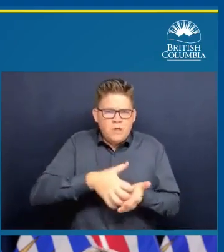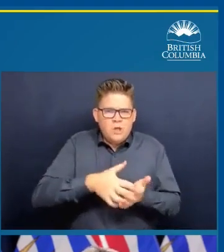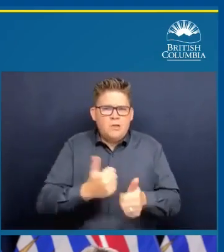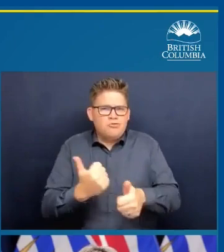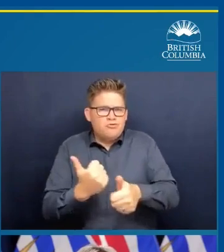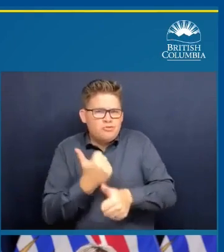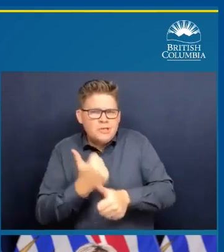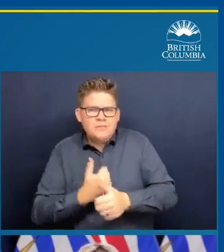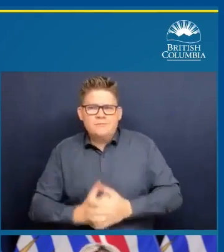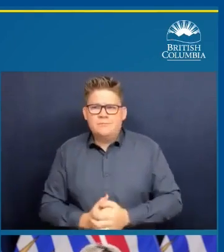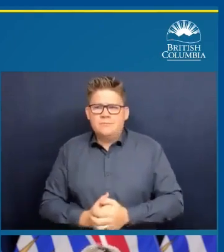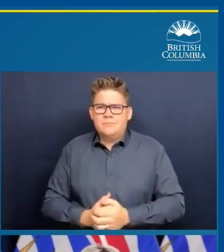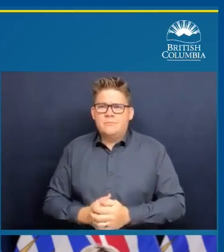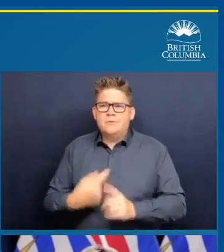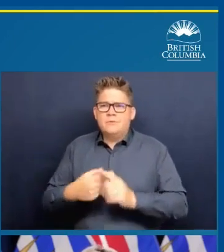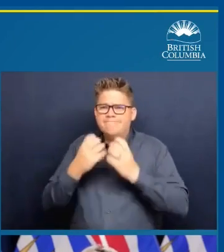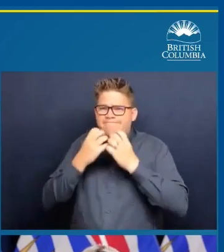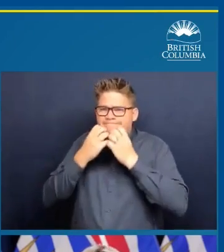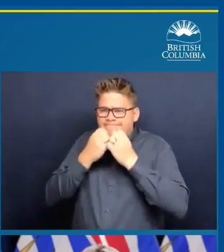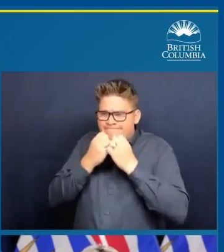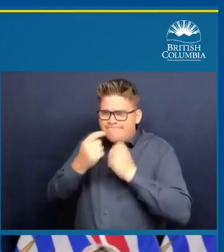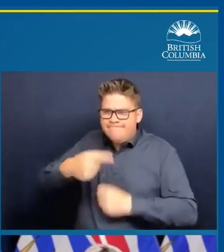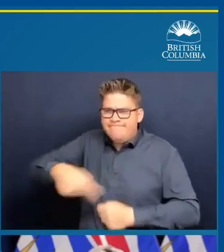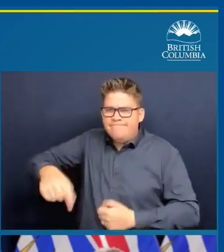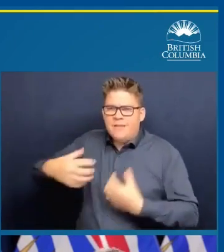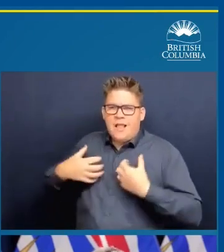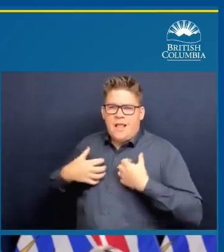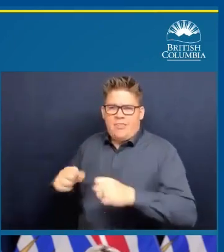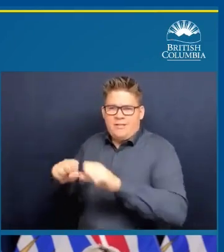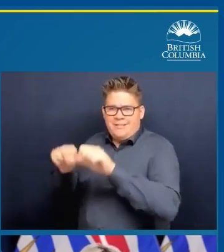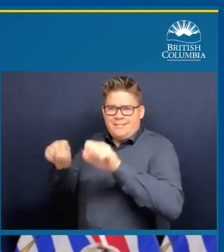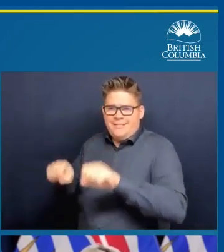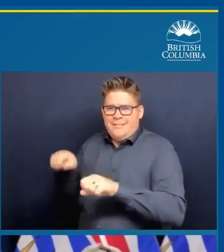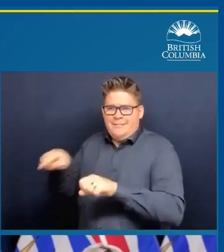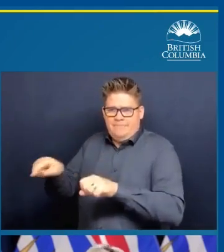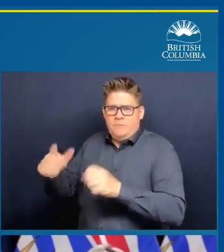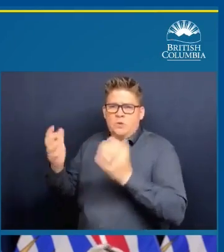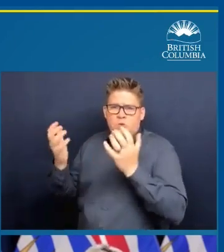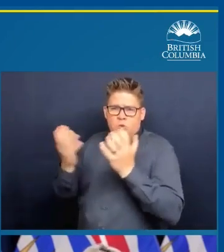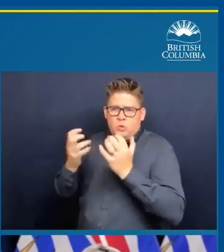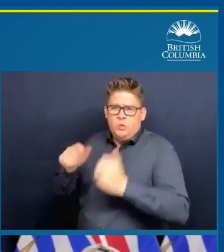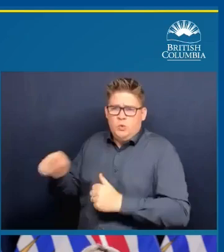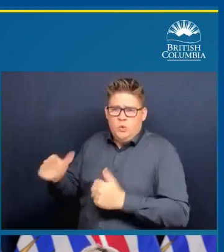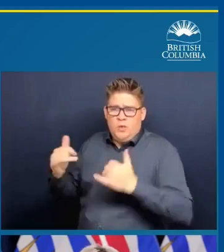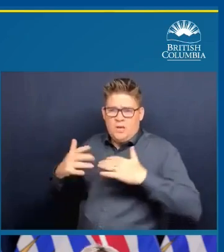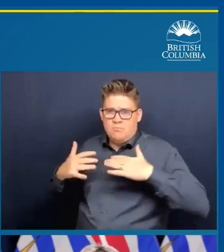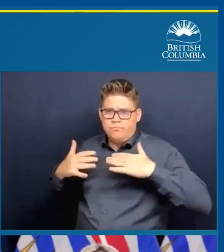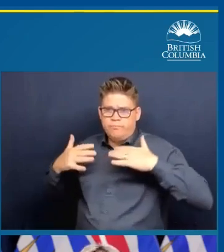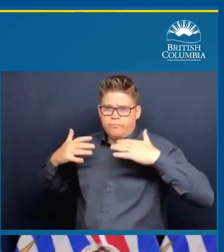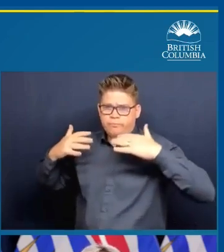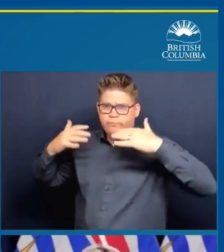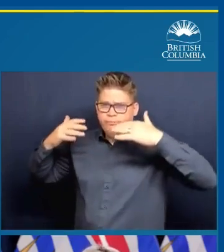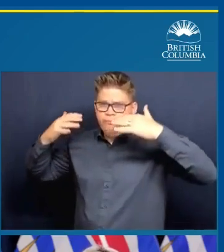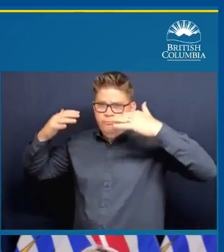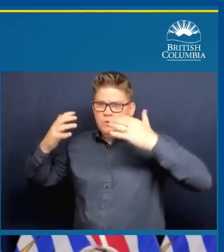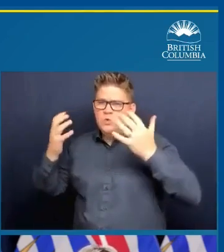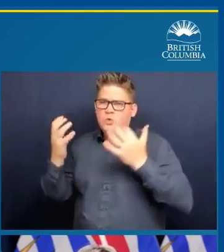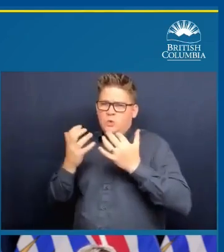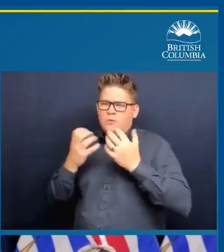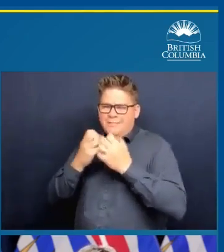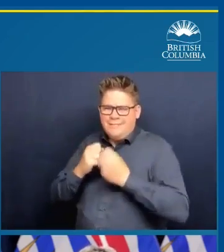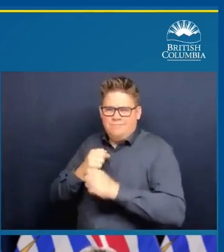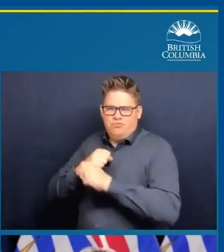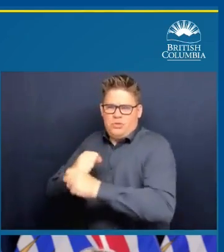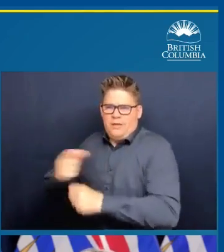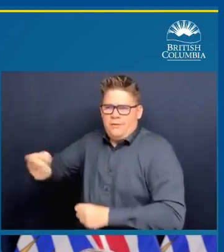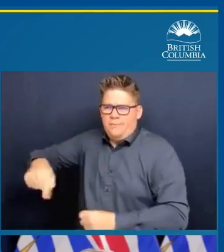our capacity, and we know that's been stretched for many reasons, not the least of which is respiratory illnesses, and keeping our